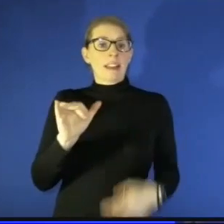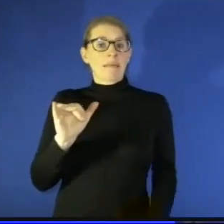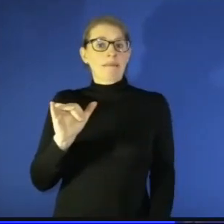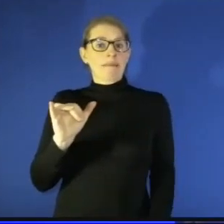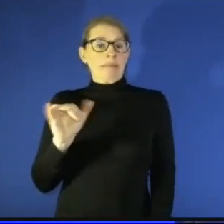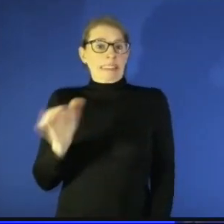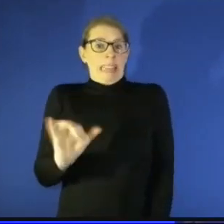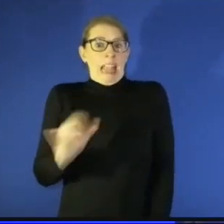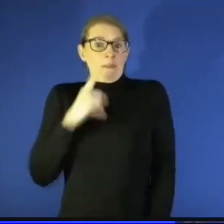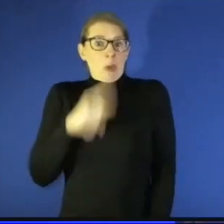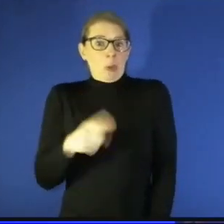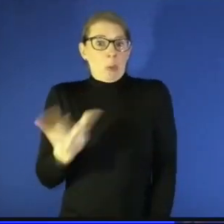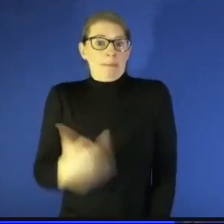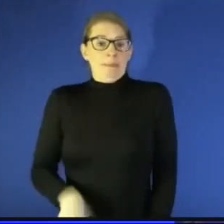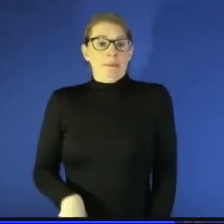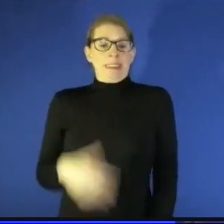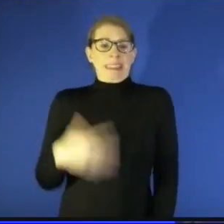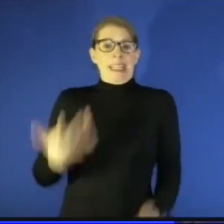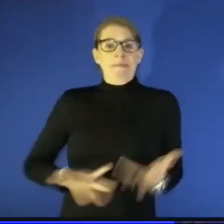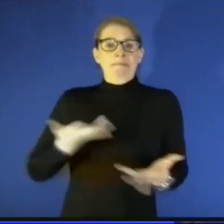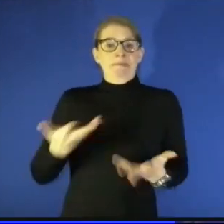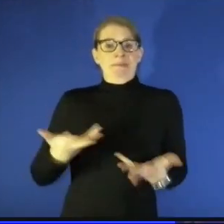I